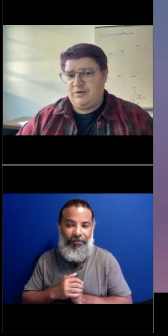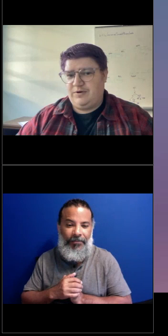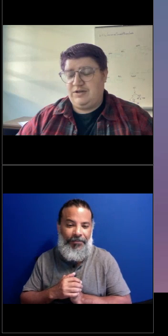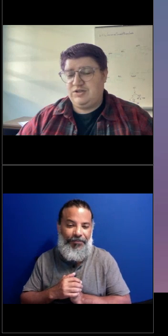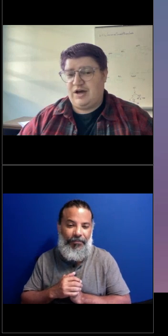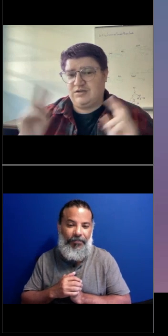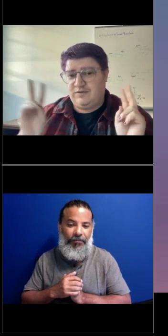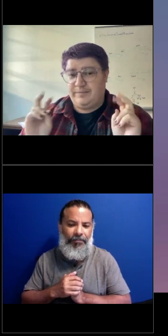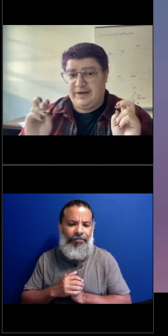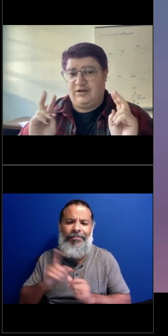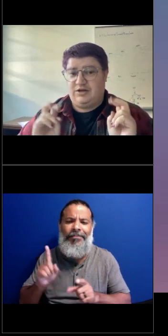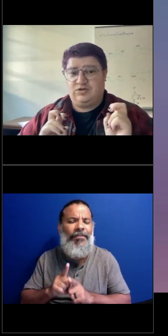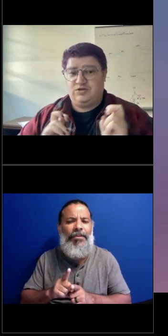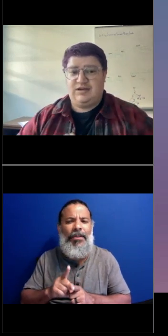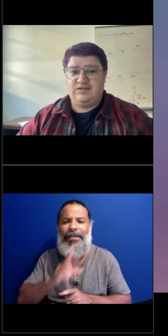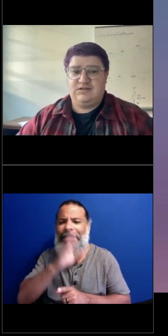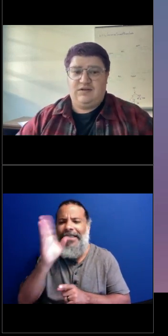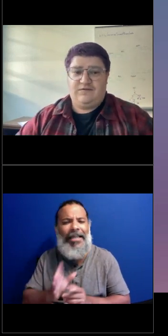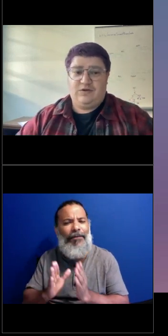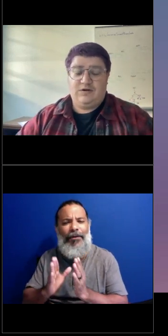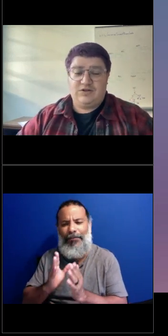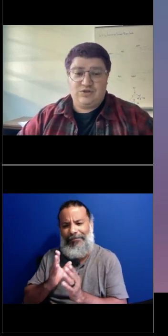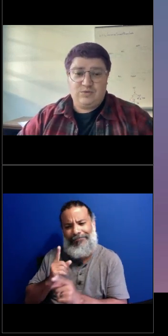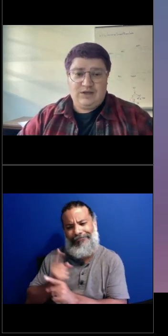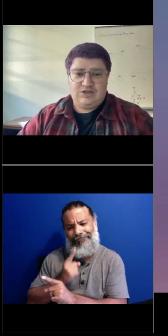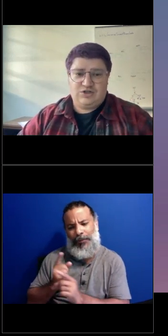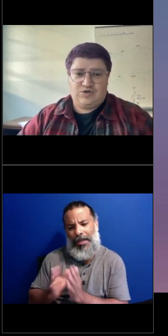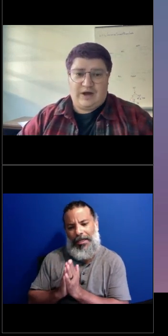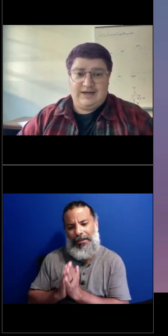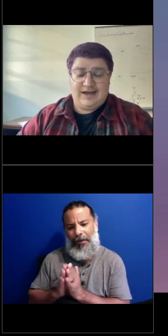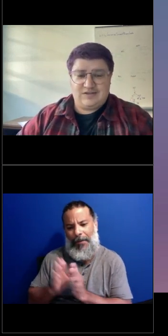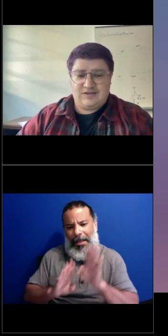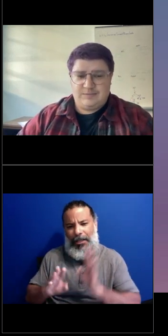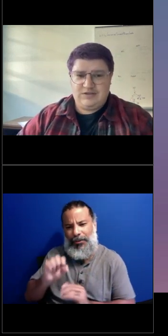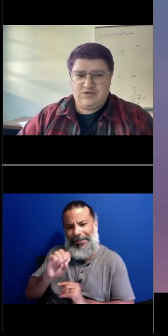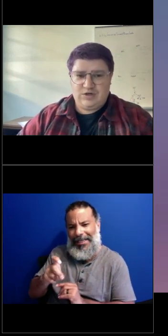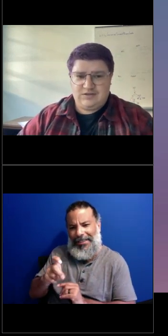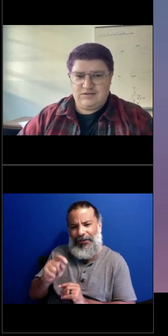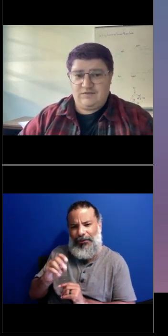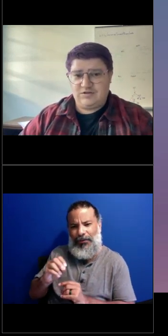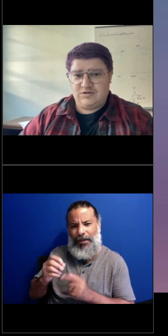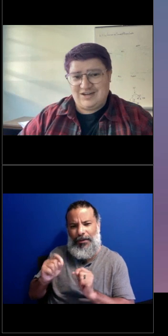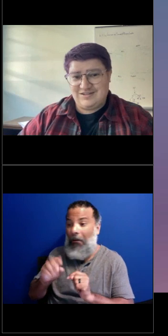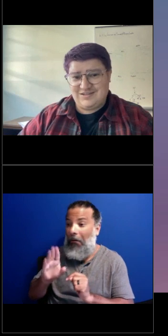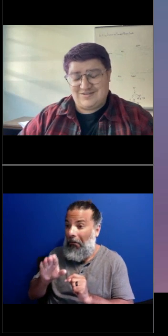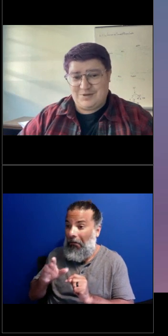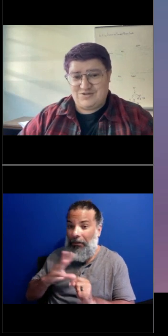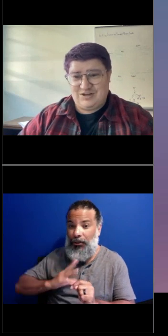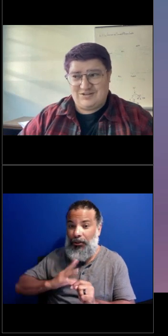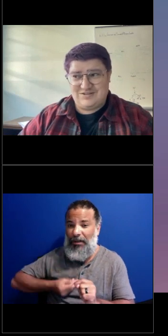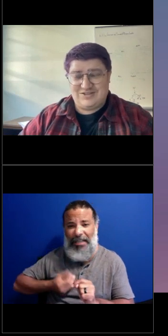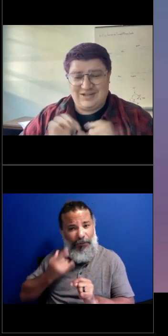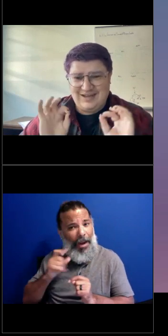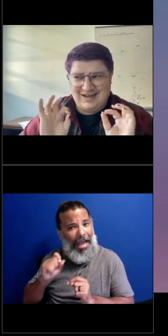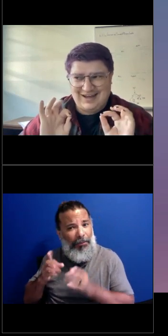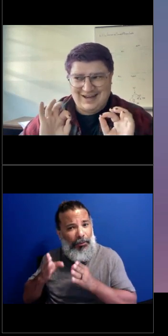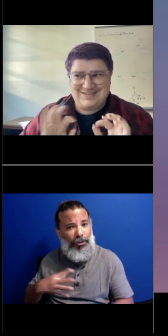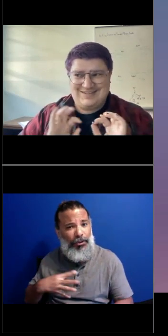ever appropriate to ask for biological sex if you're doing it to try and ask if somebody's trans. If you're trying to ask if somebody's